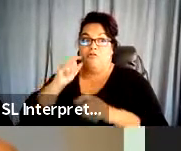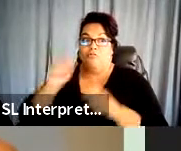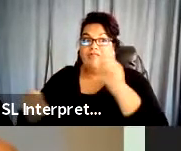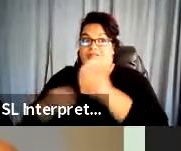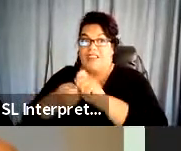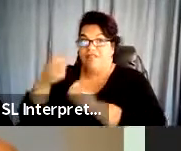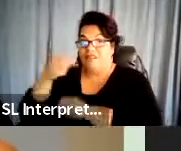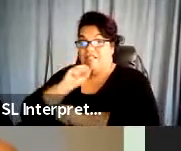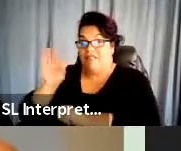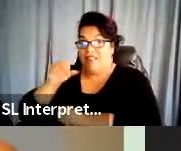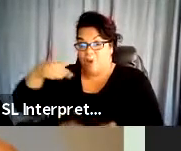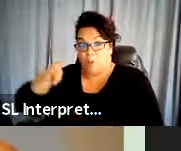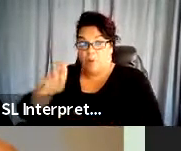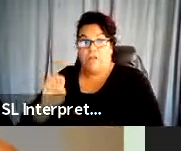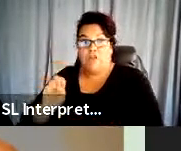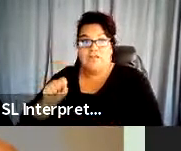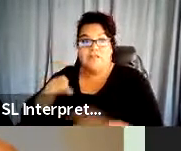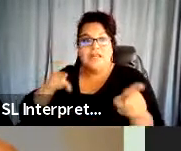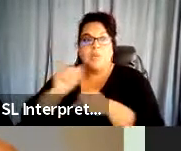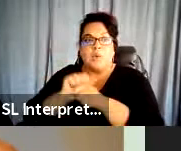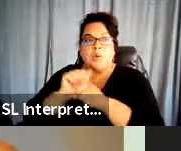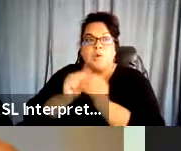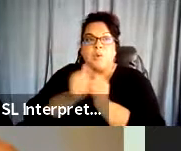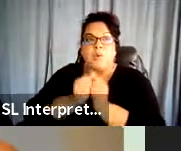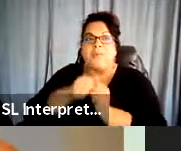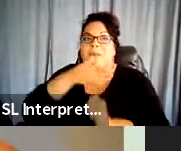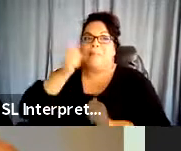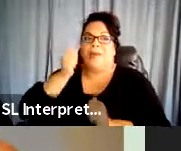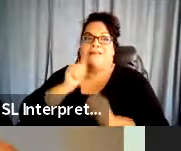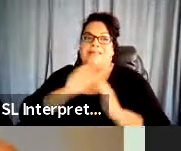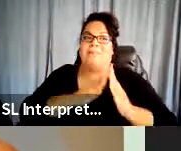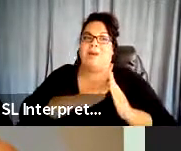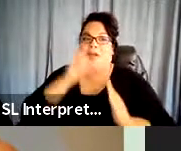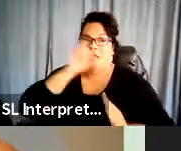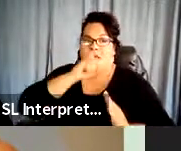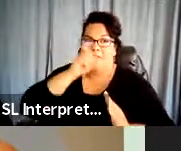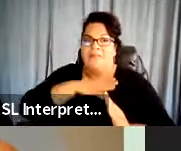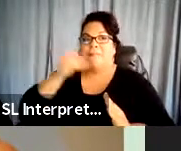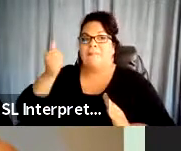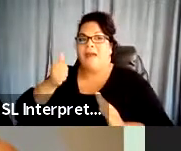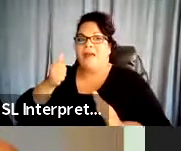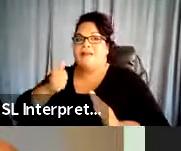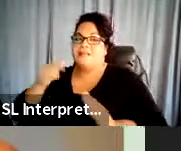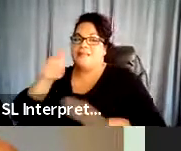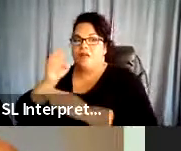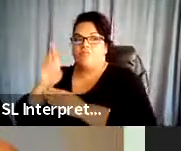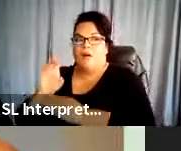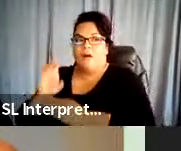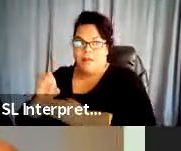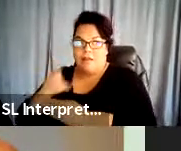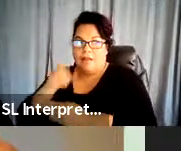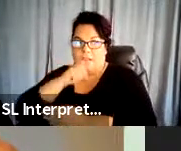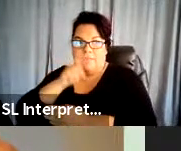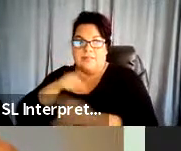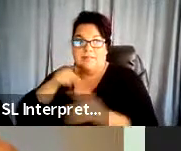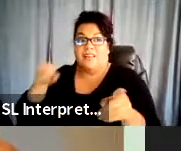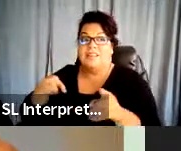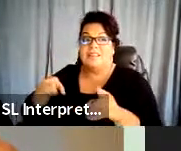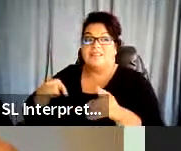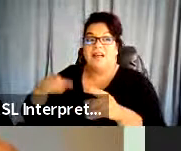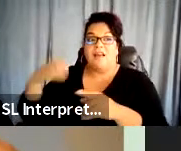With work in the Best American Comics and Best Erotic Comics. He's the chair of the MFA in Comics program